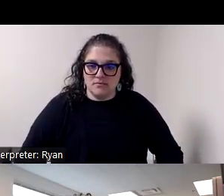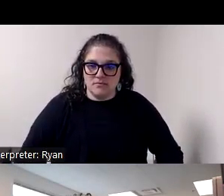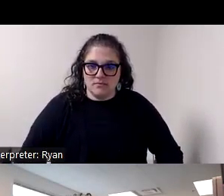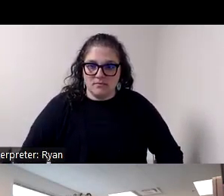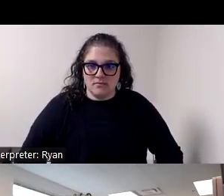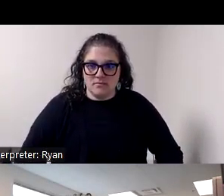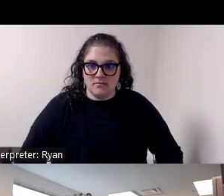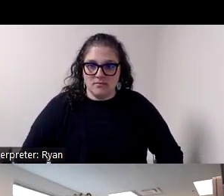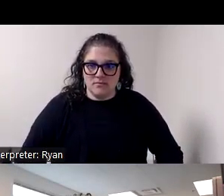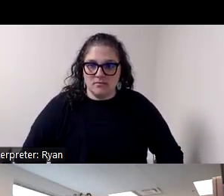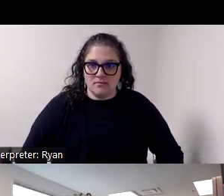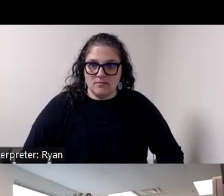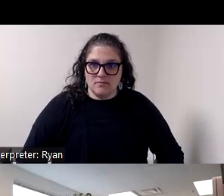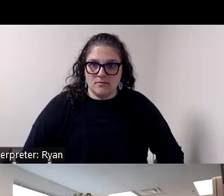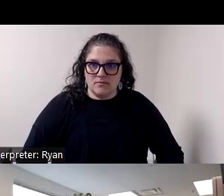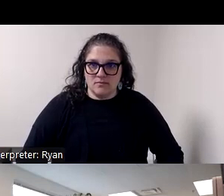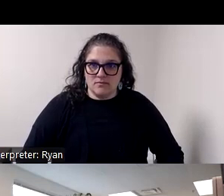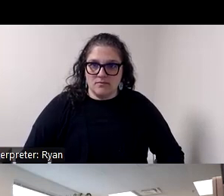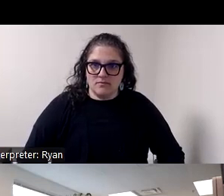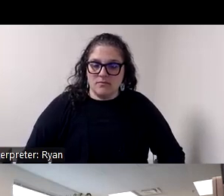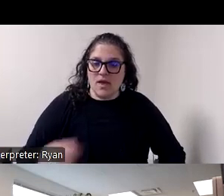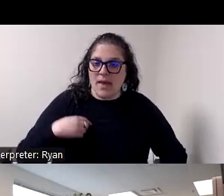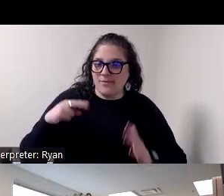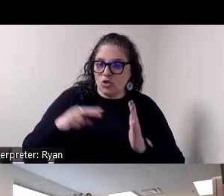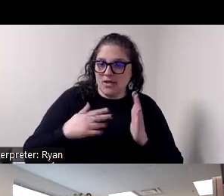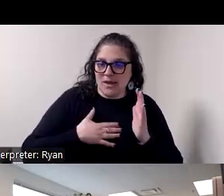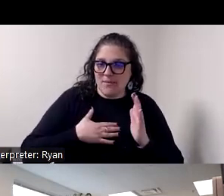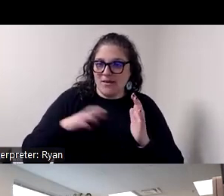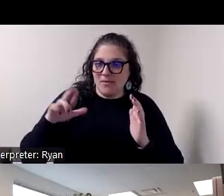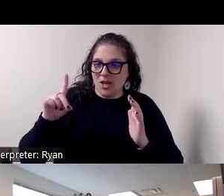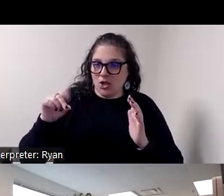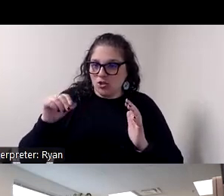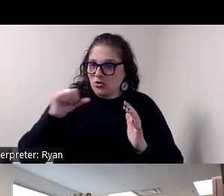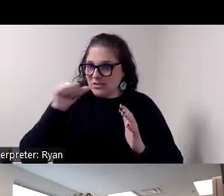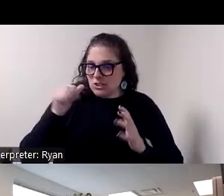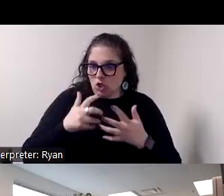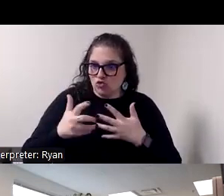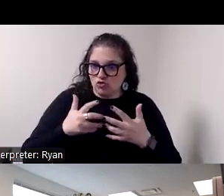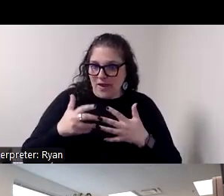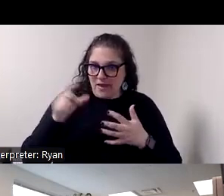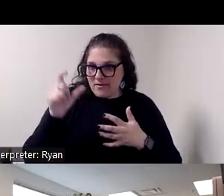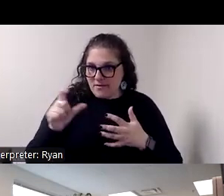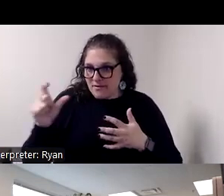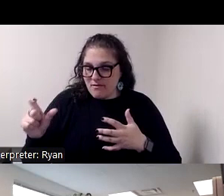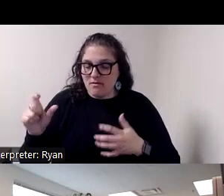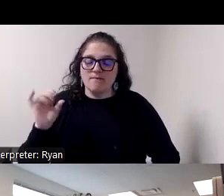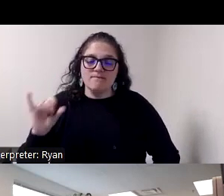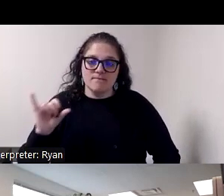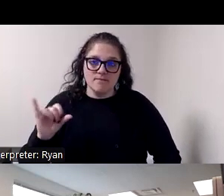I'm looking at mine and my RDO is not gray. So that could mean that